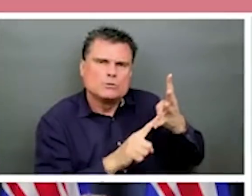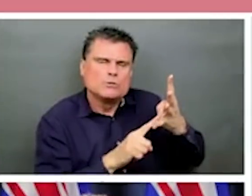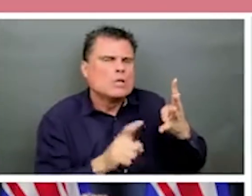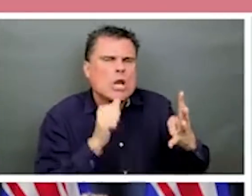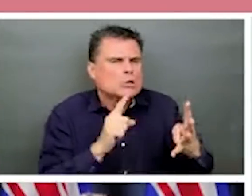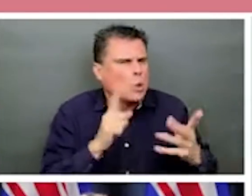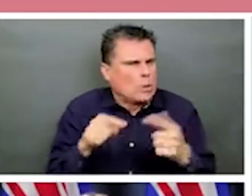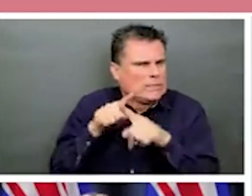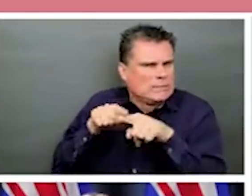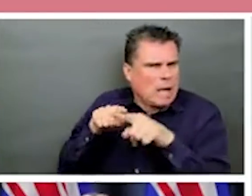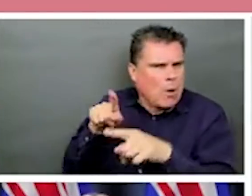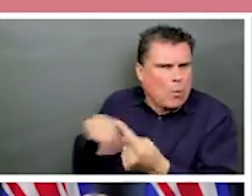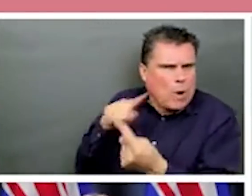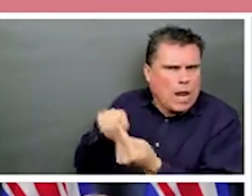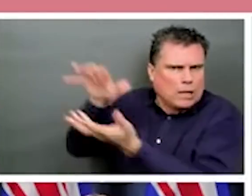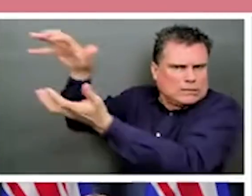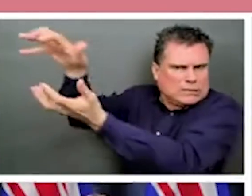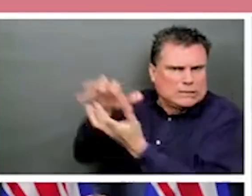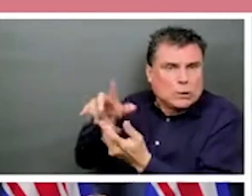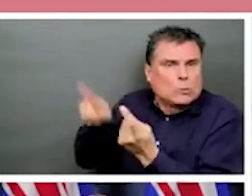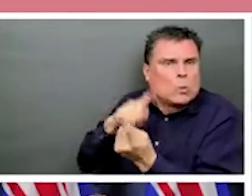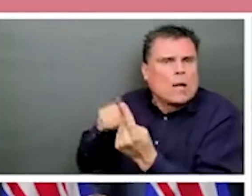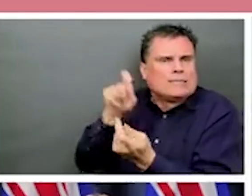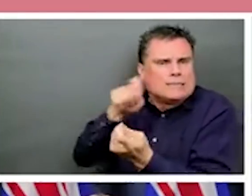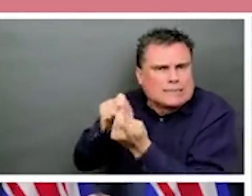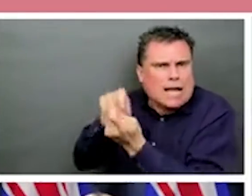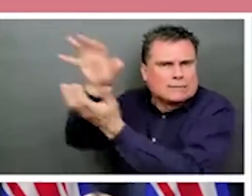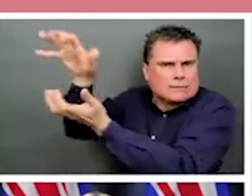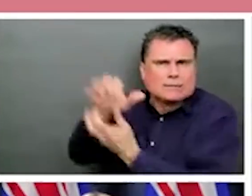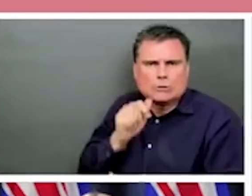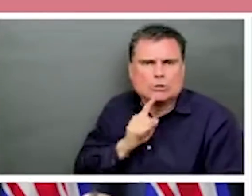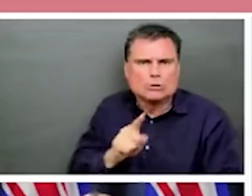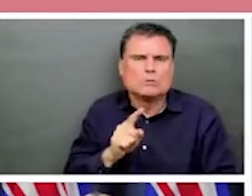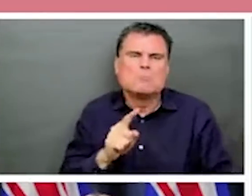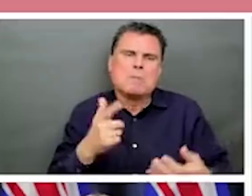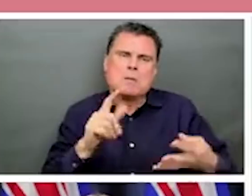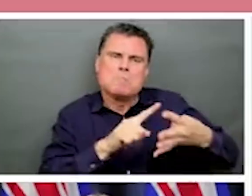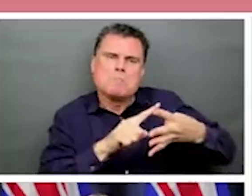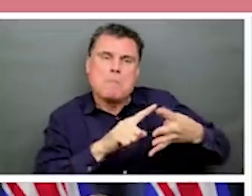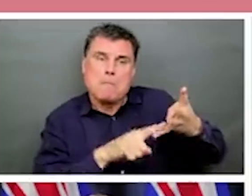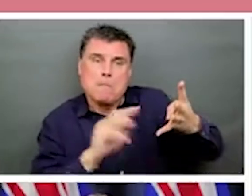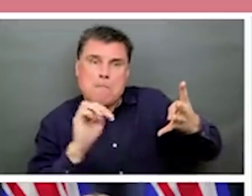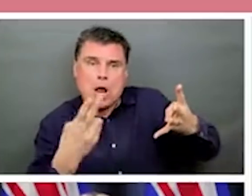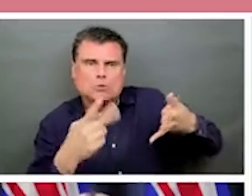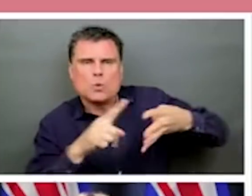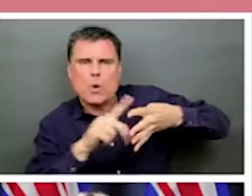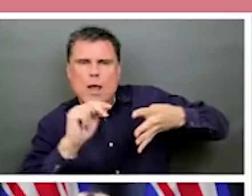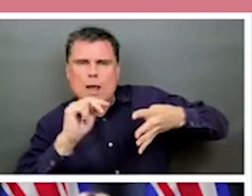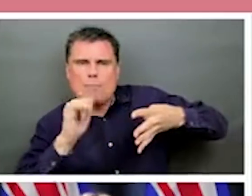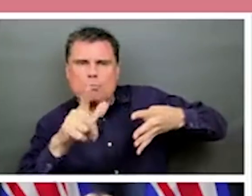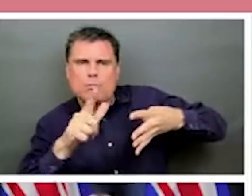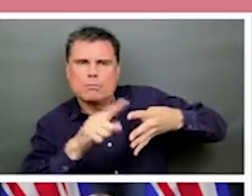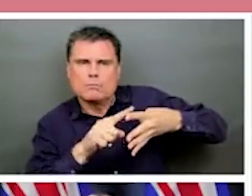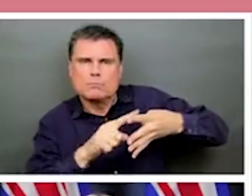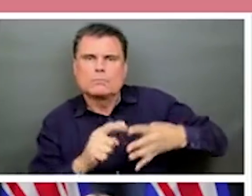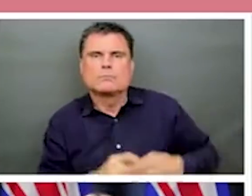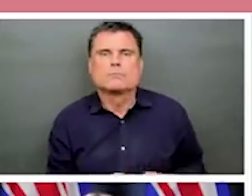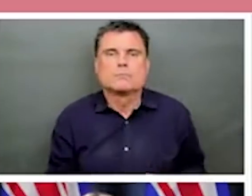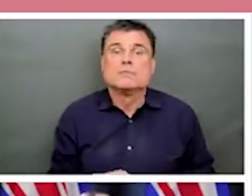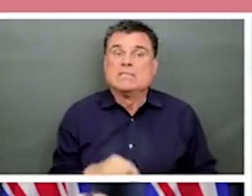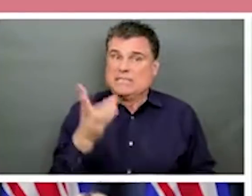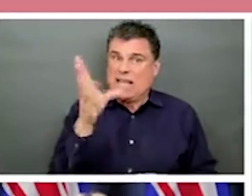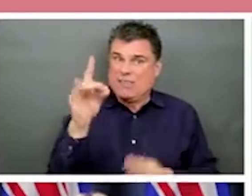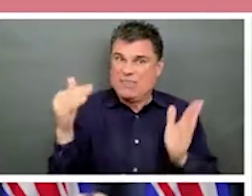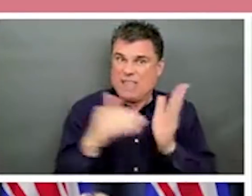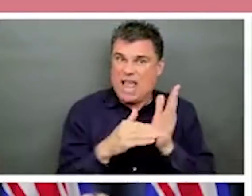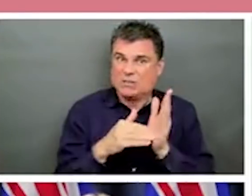be the last week of March or the first week of April, and 136,000 doses of the COVID in mid-April,